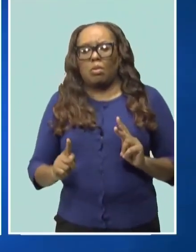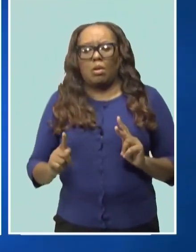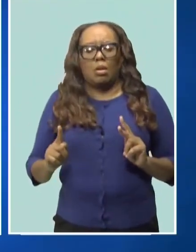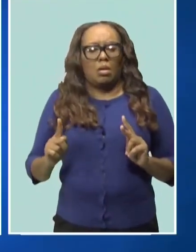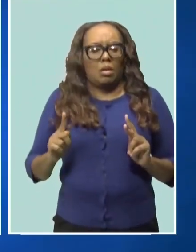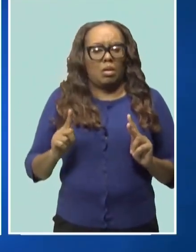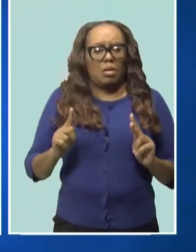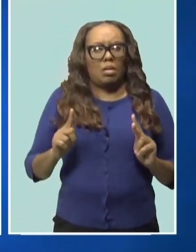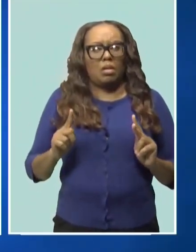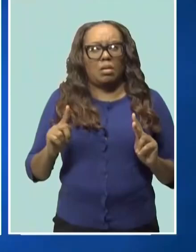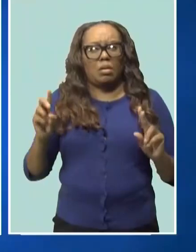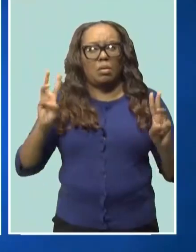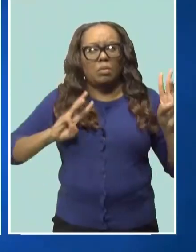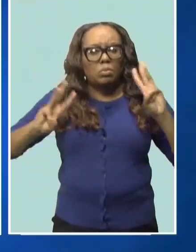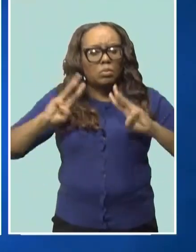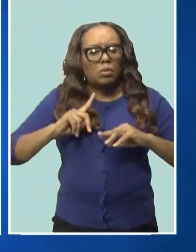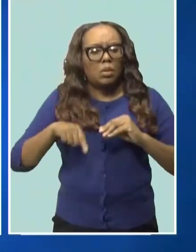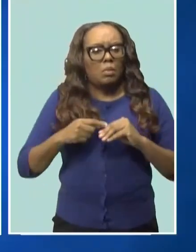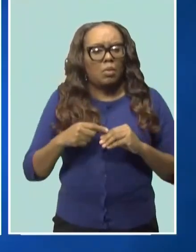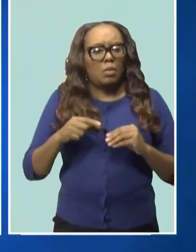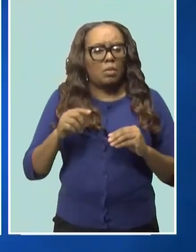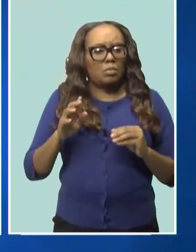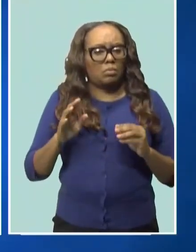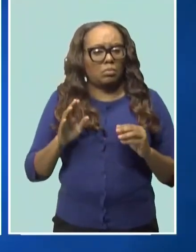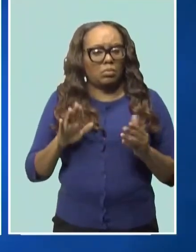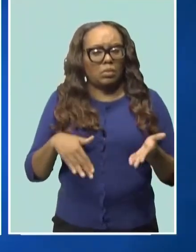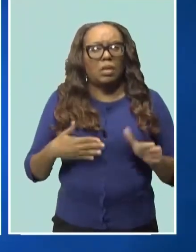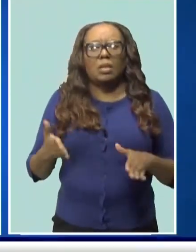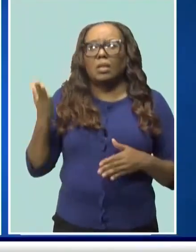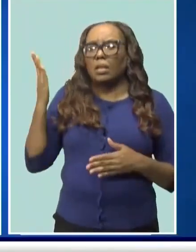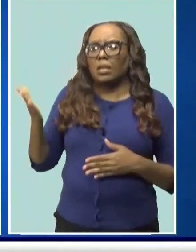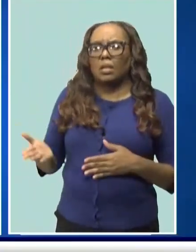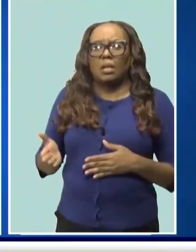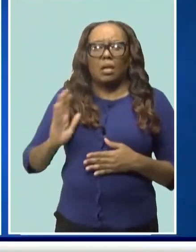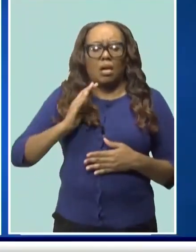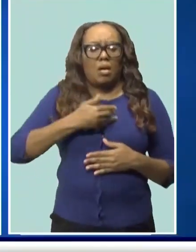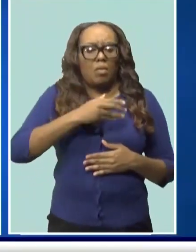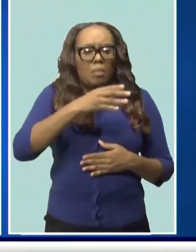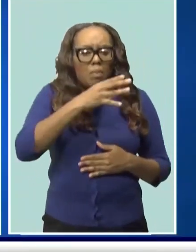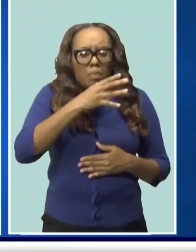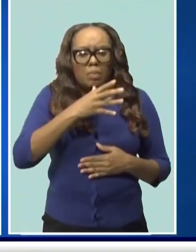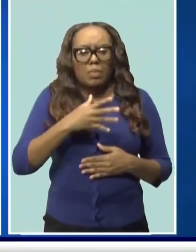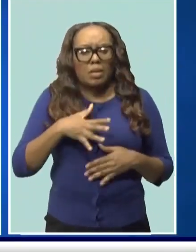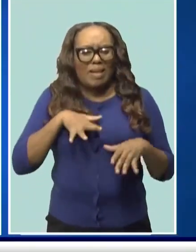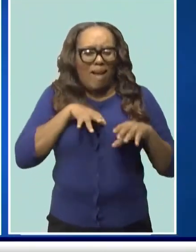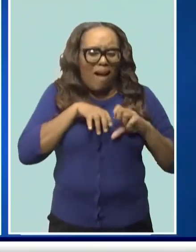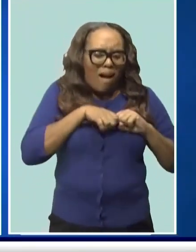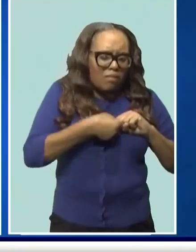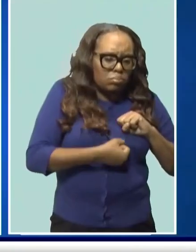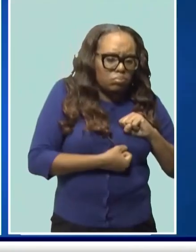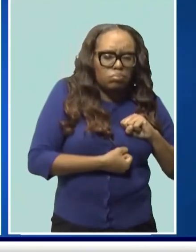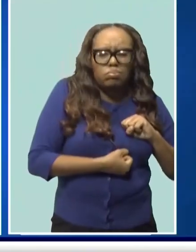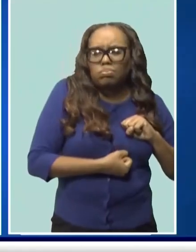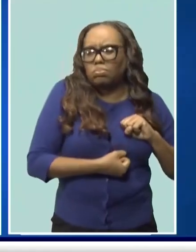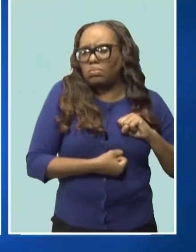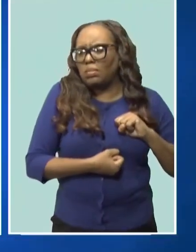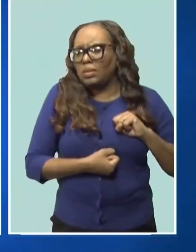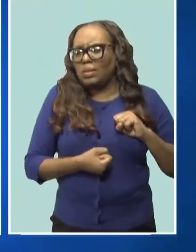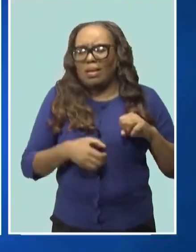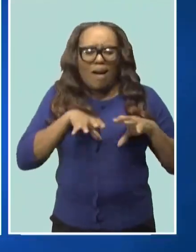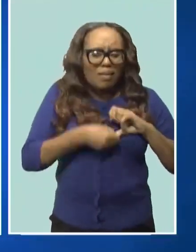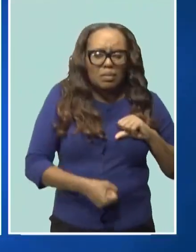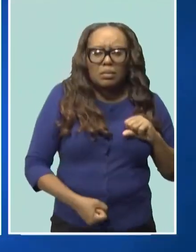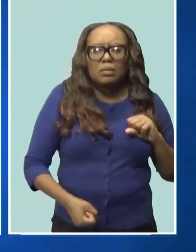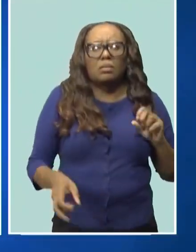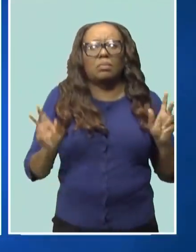man's death. It hurts to see that we mothers is who gonna suffer this pain, to see that we gonna be going through, and people will